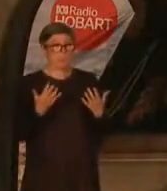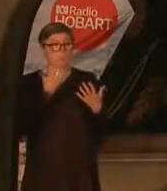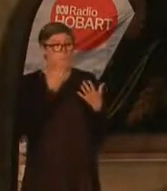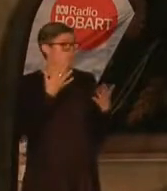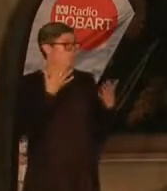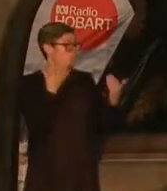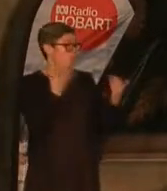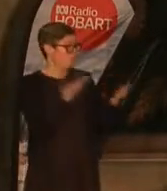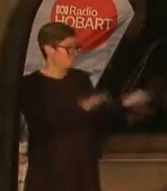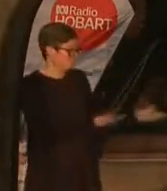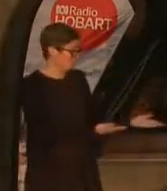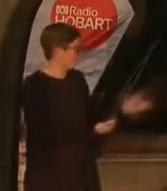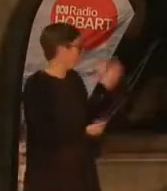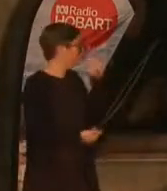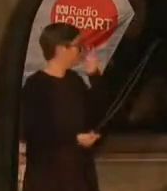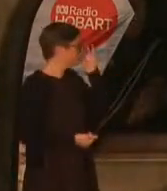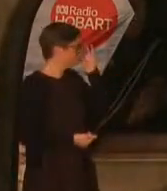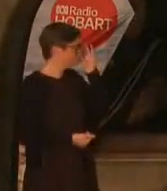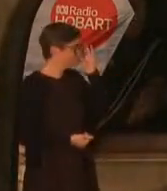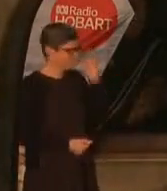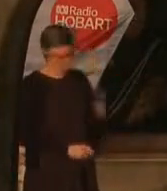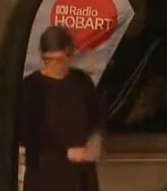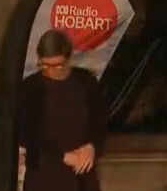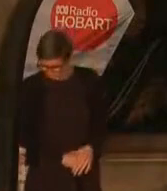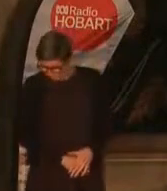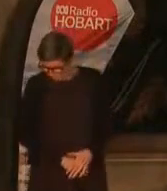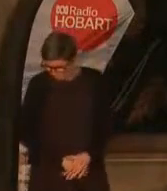panel welcome. And Nunami, over to you.